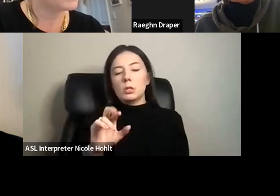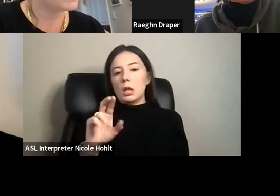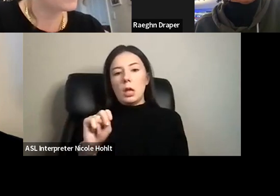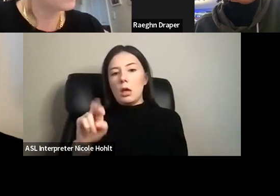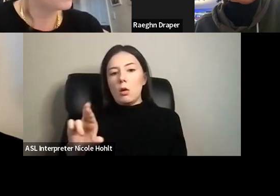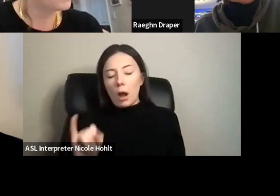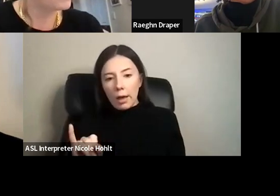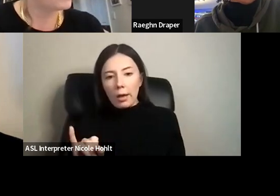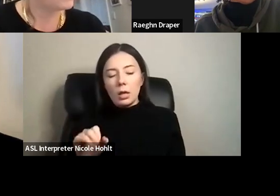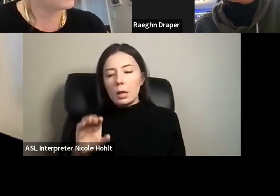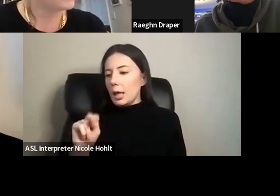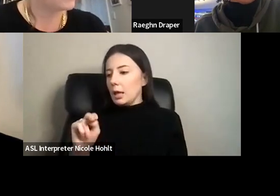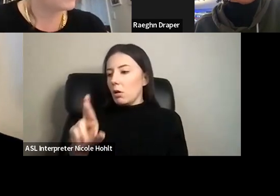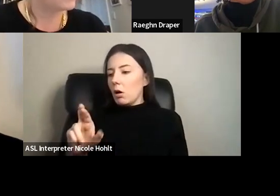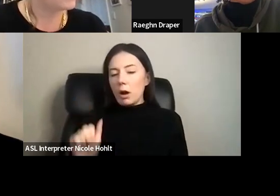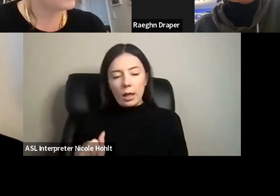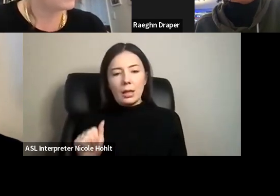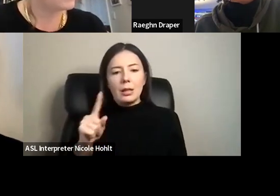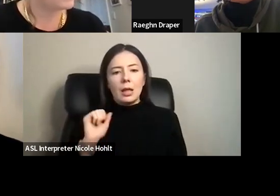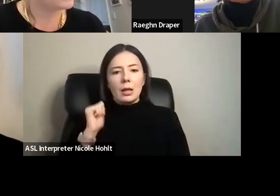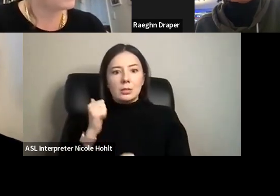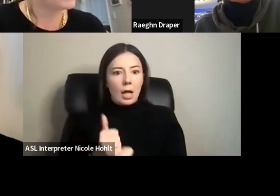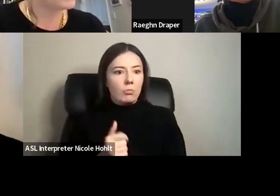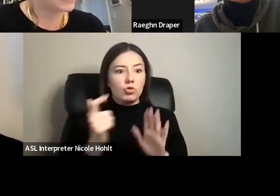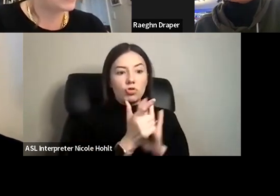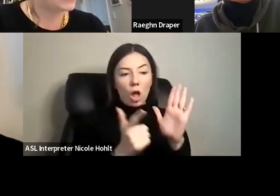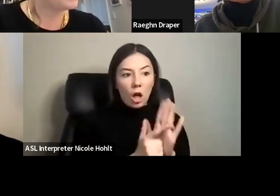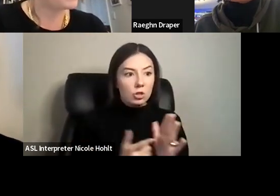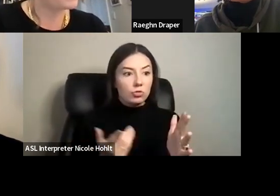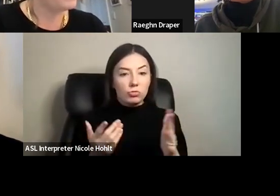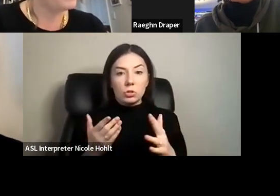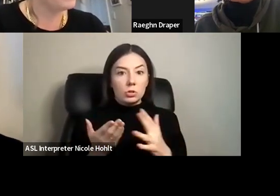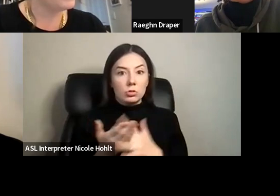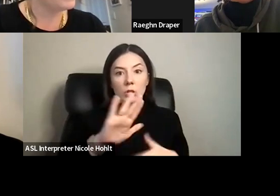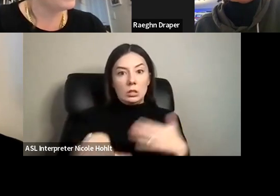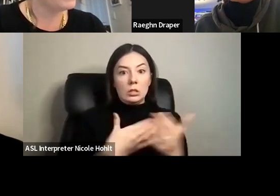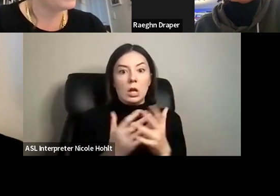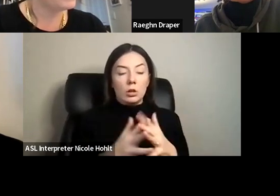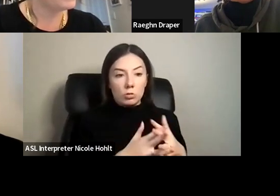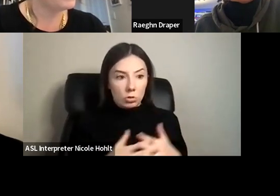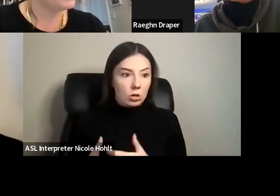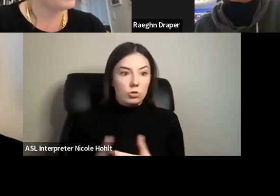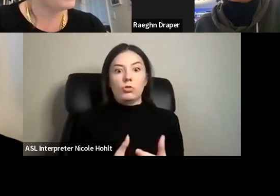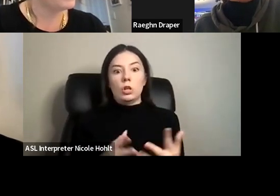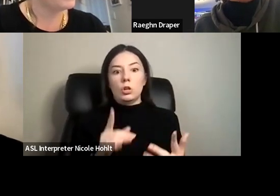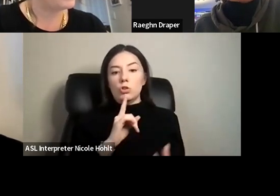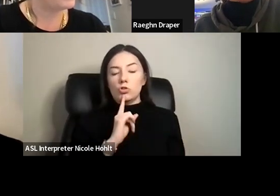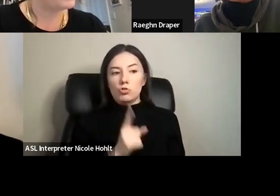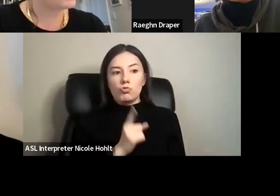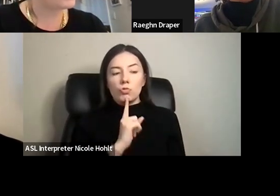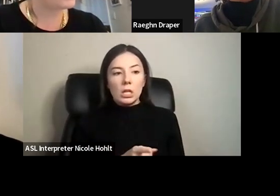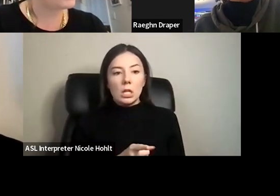And they have put laws from across the country in play to hold